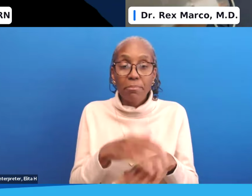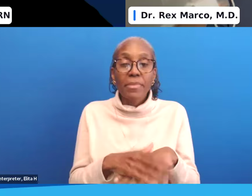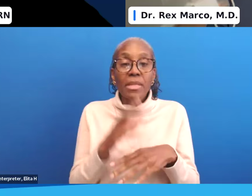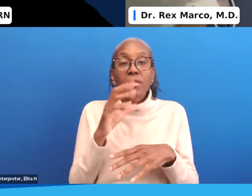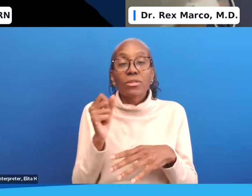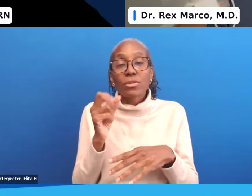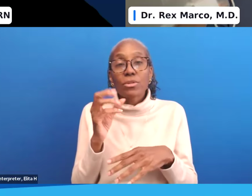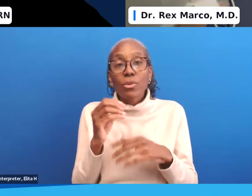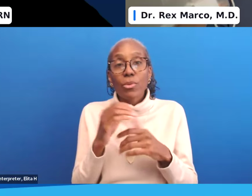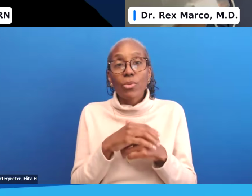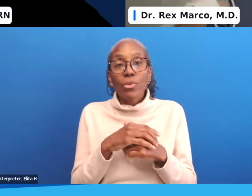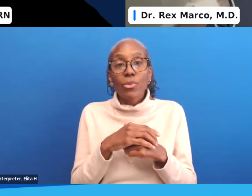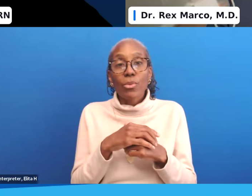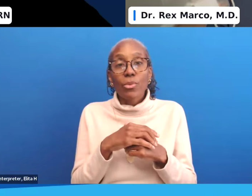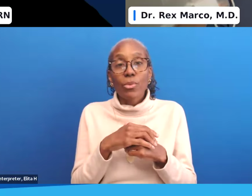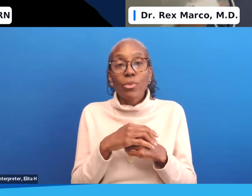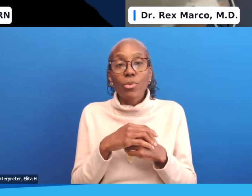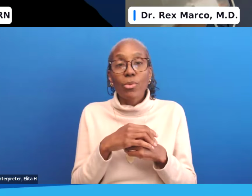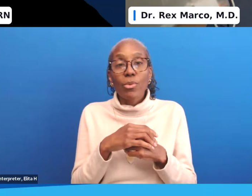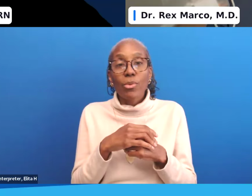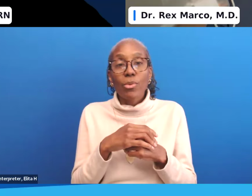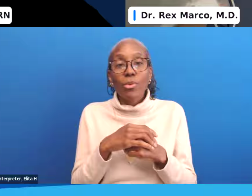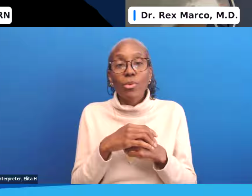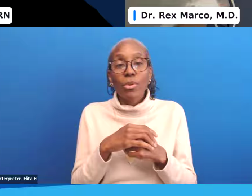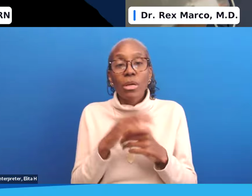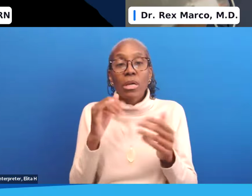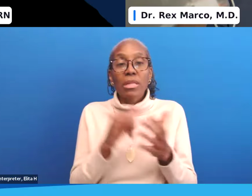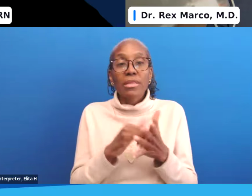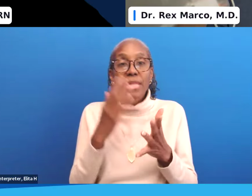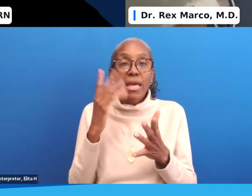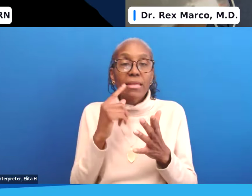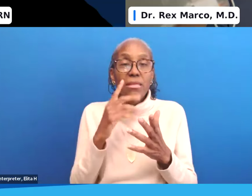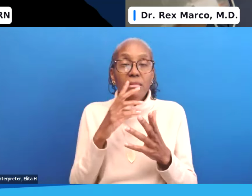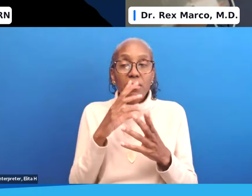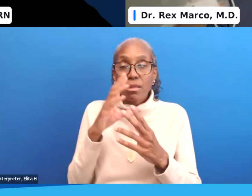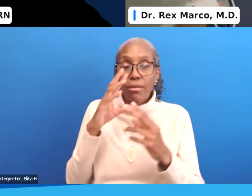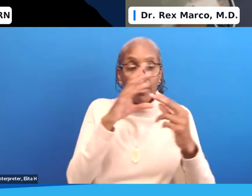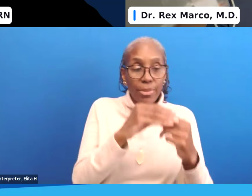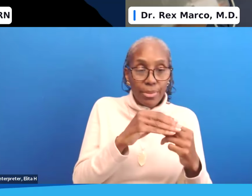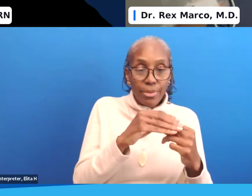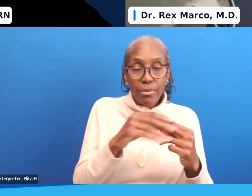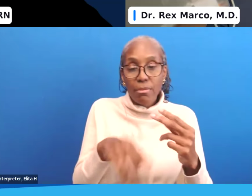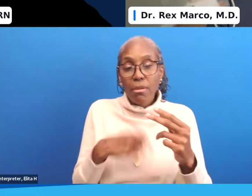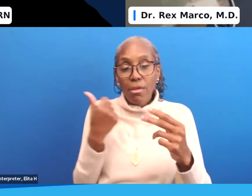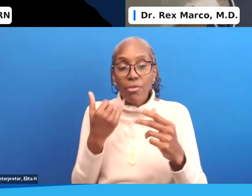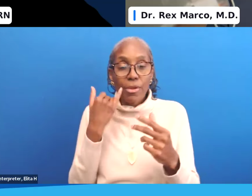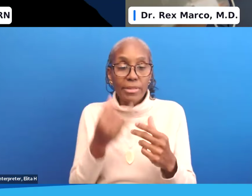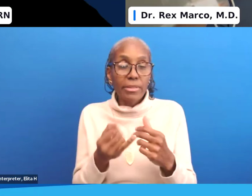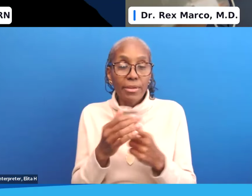And so I think that is piggybacking onto the